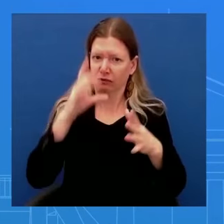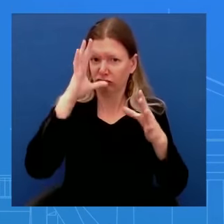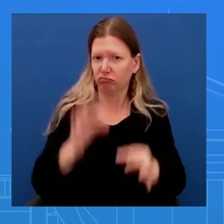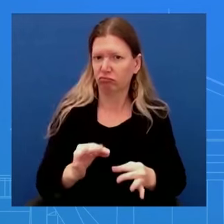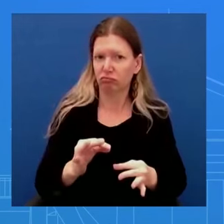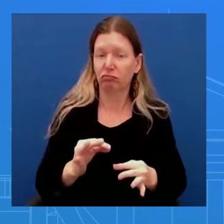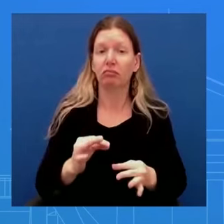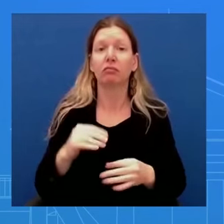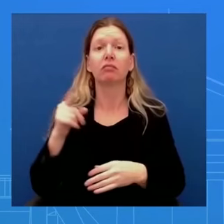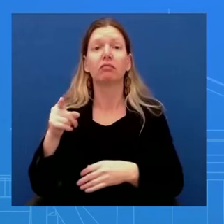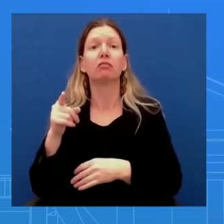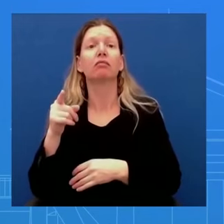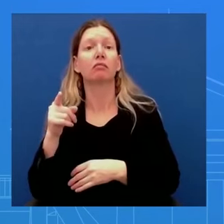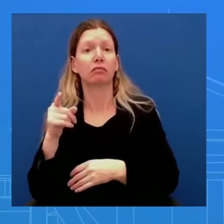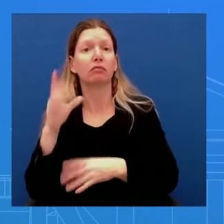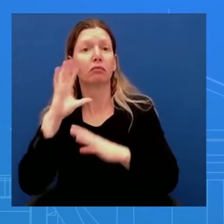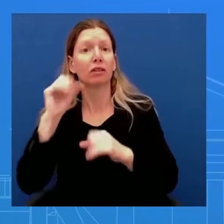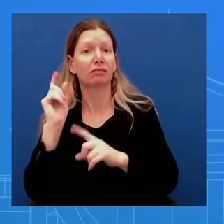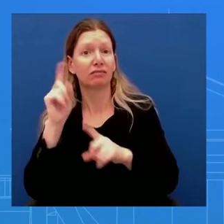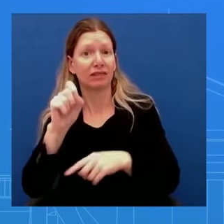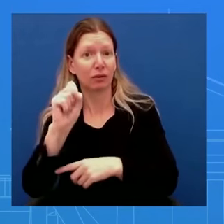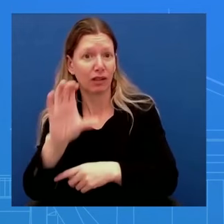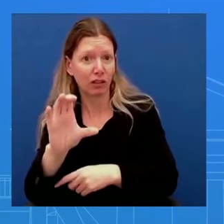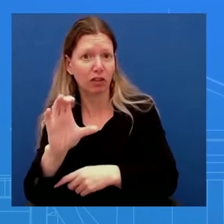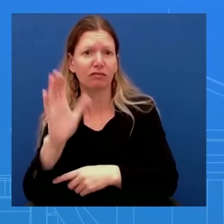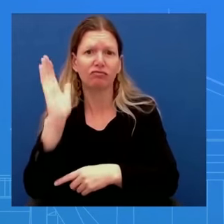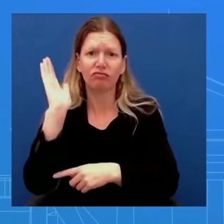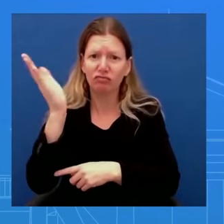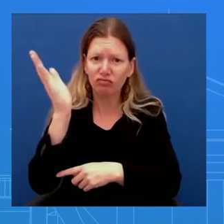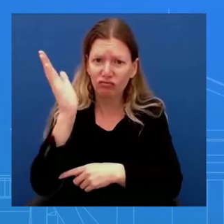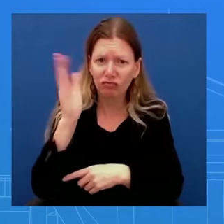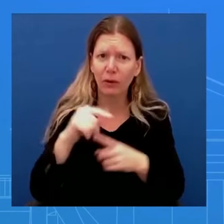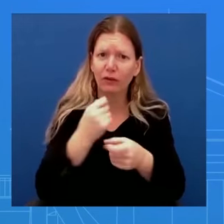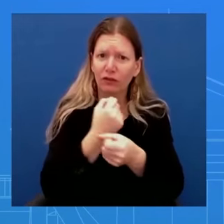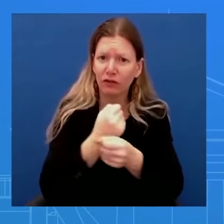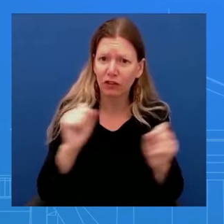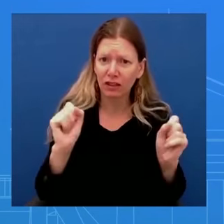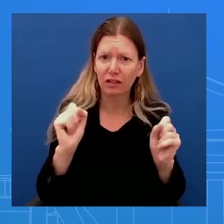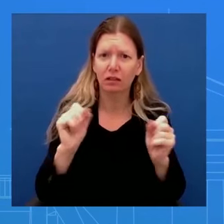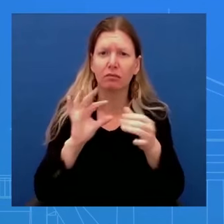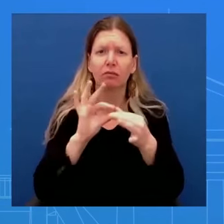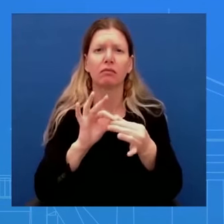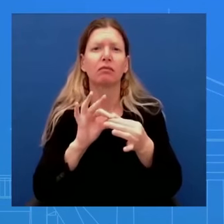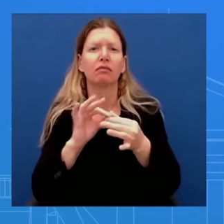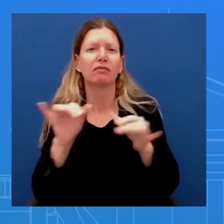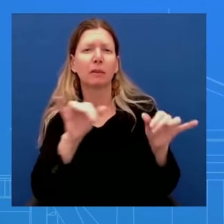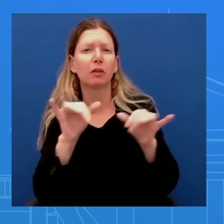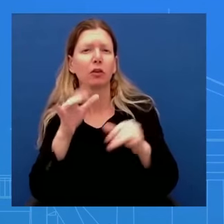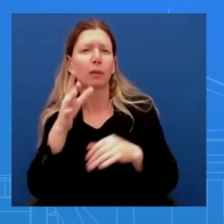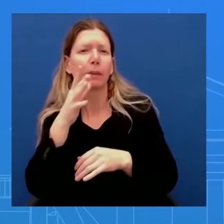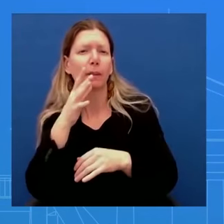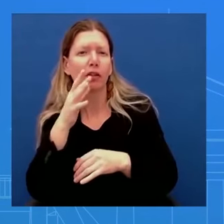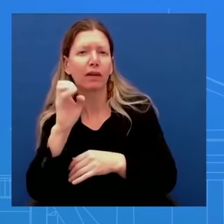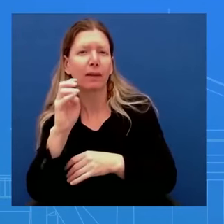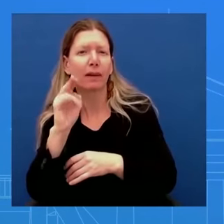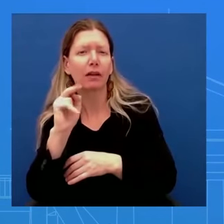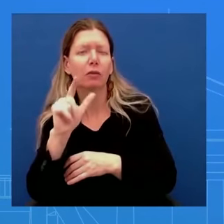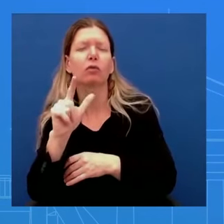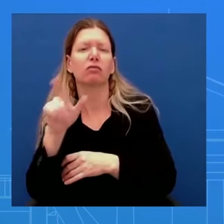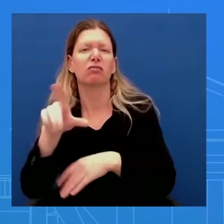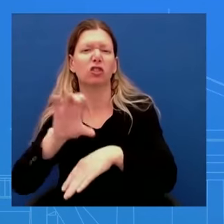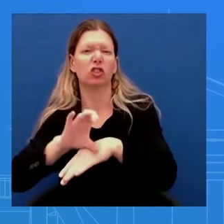freedoms. Went to Mother Emanuel, a church that dealt with an awful, awful shooting, and lost 9 of their